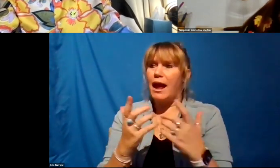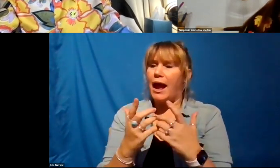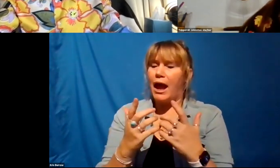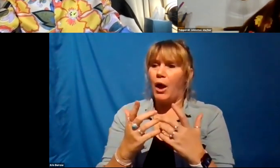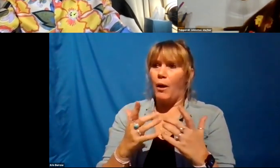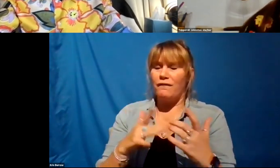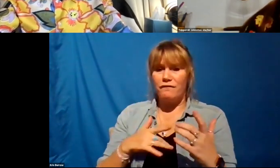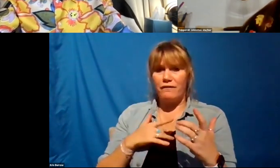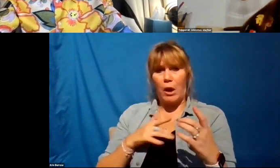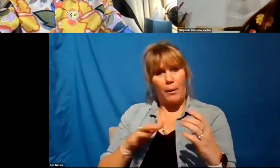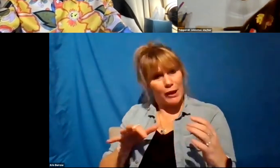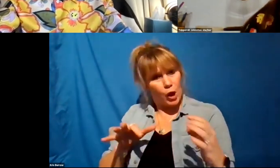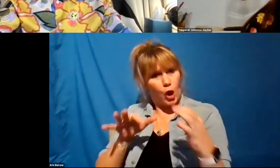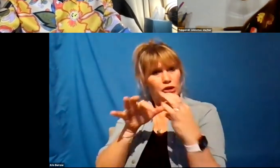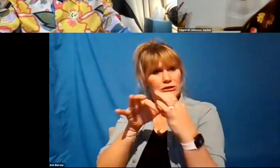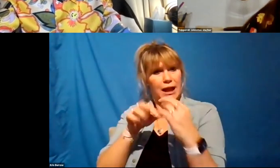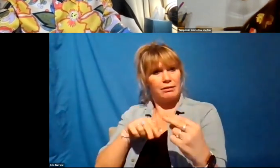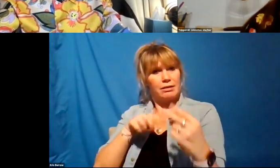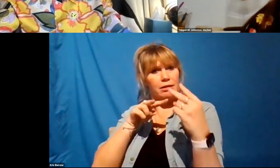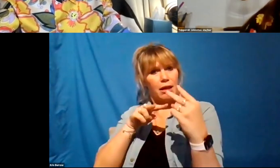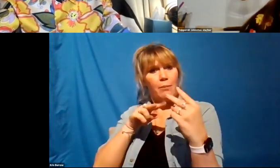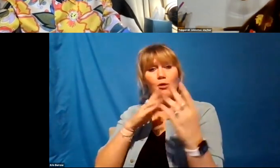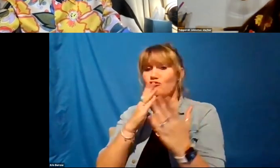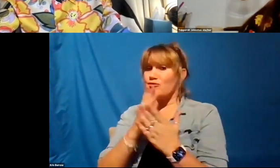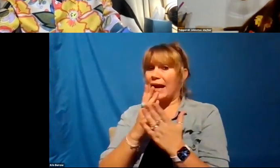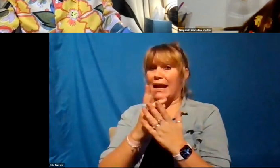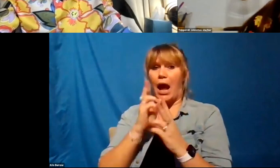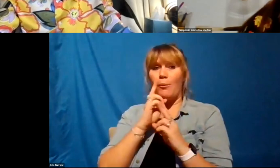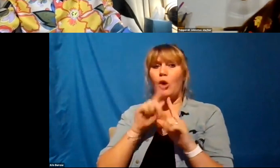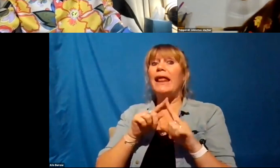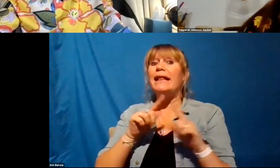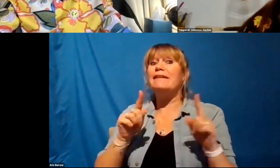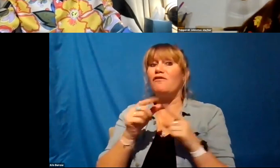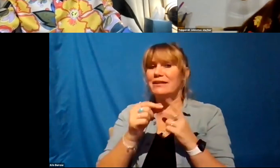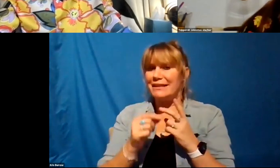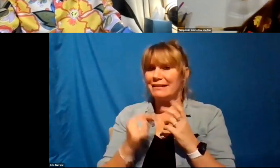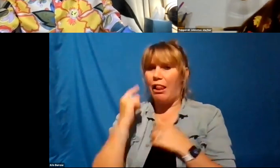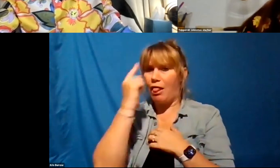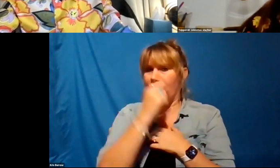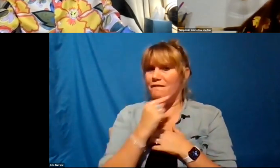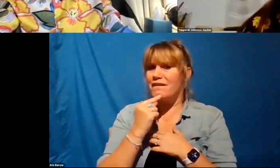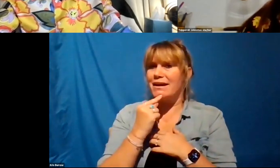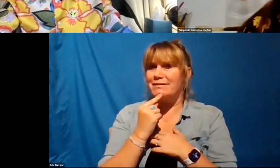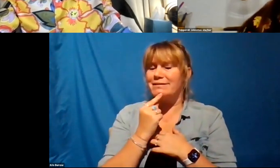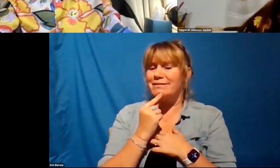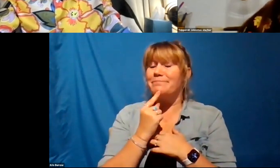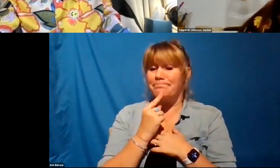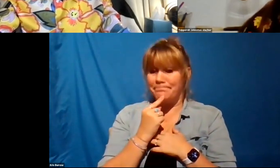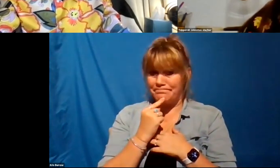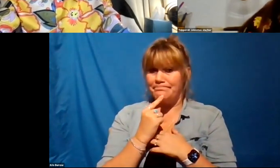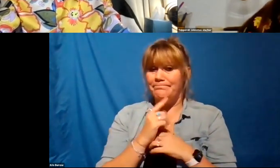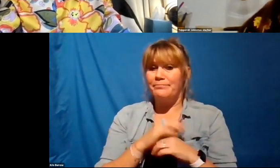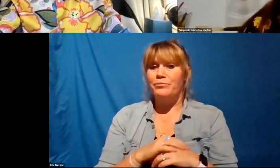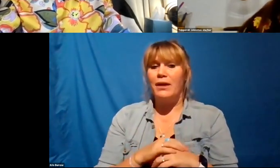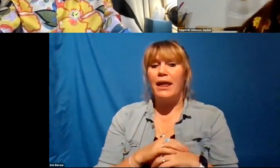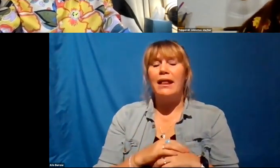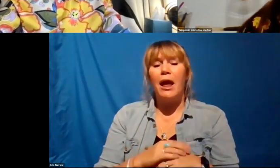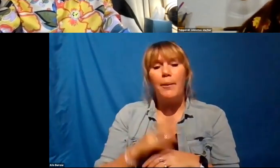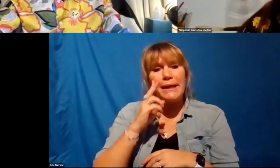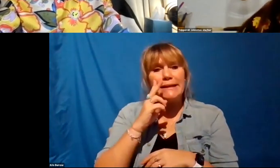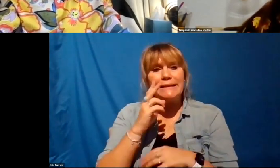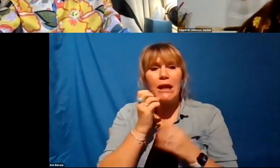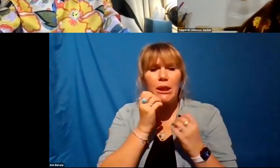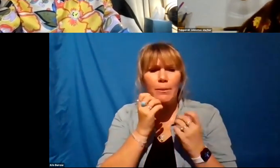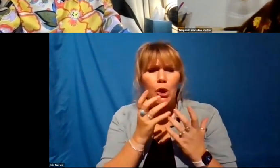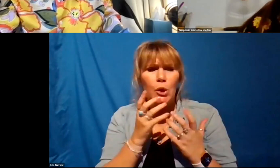because I'm actually concentrating on another near detail on the face. And Sonia also says, seeing the beauty of insects, so important,